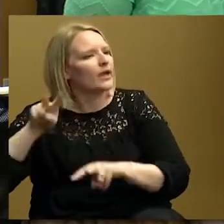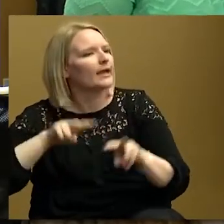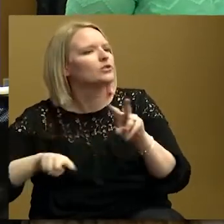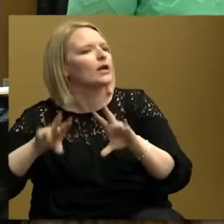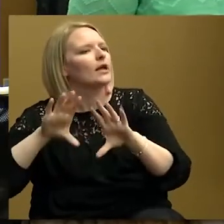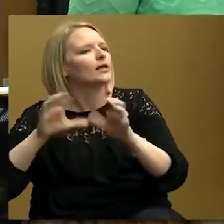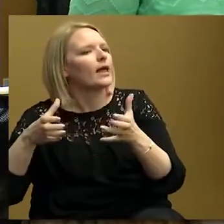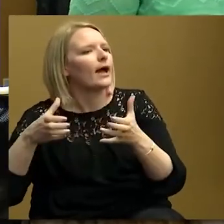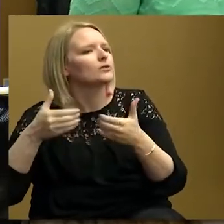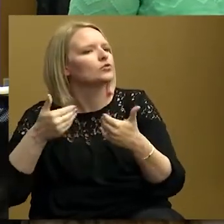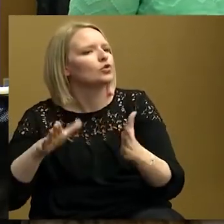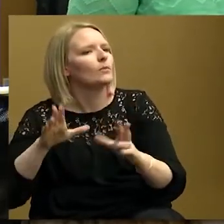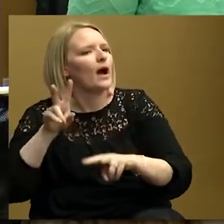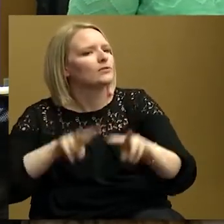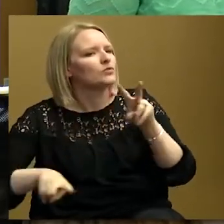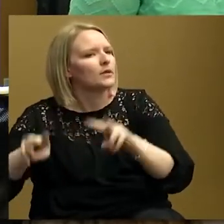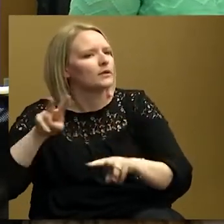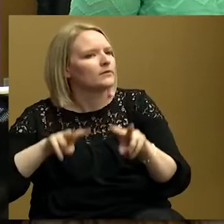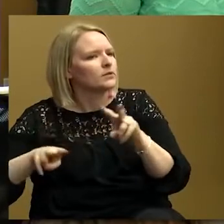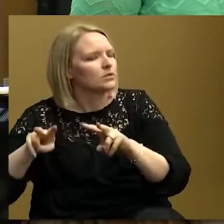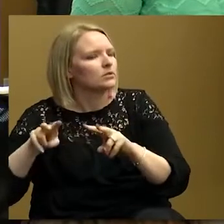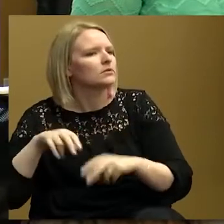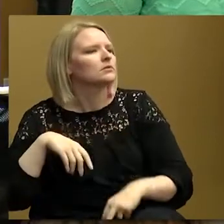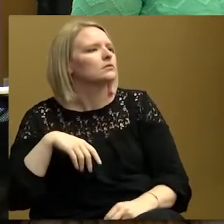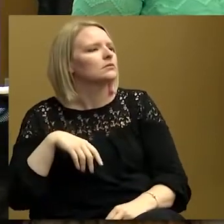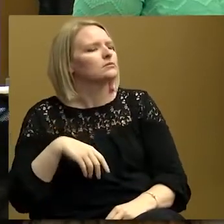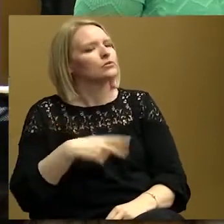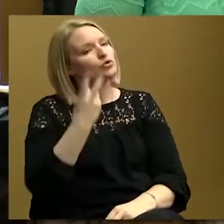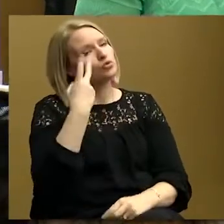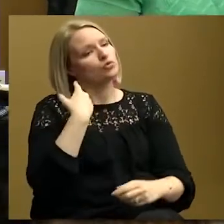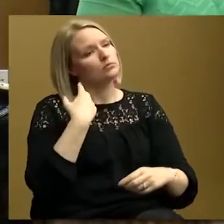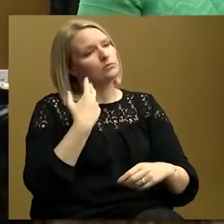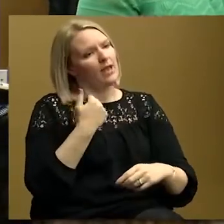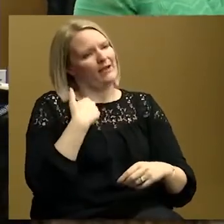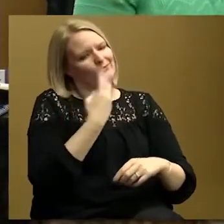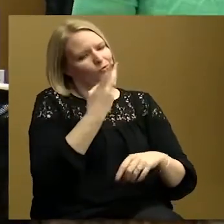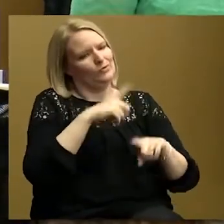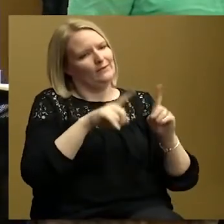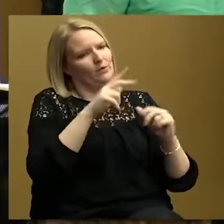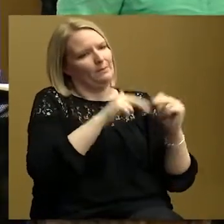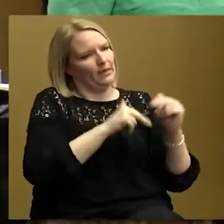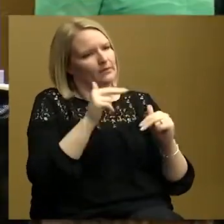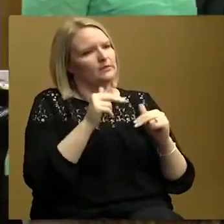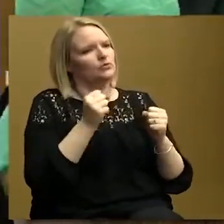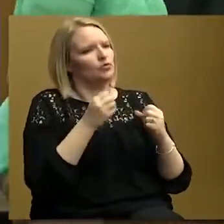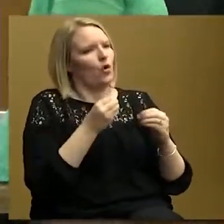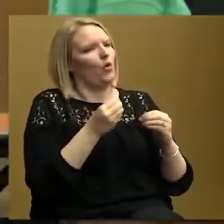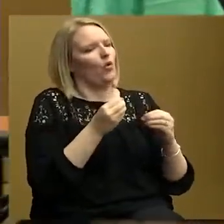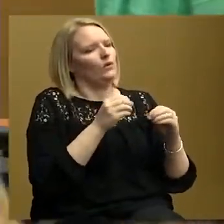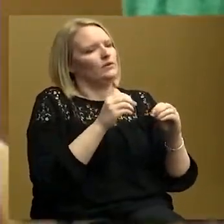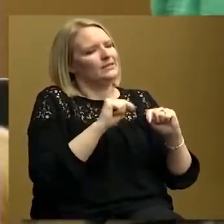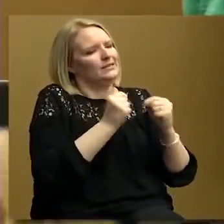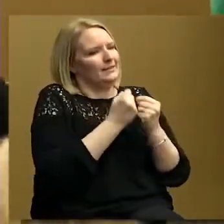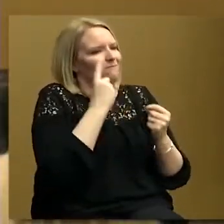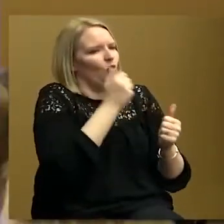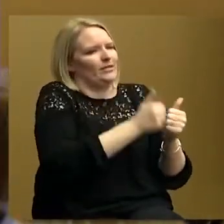classroom walkthroughs. And we're in 2 different buildings, so we have people in both buildings on this team. Okay, all